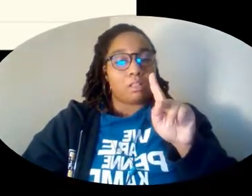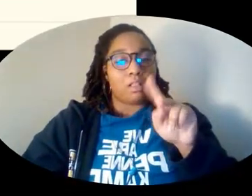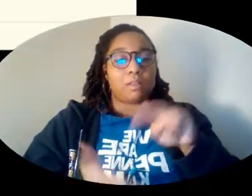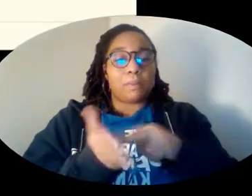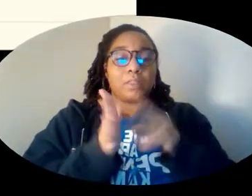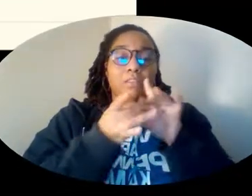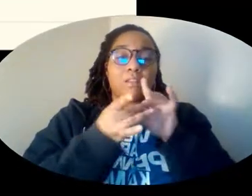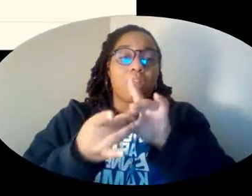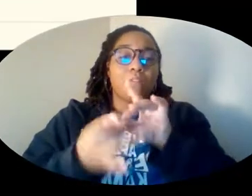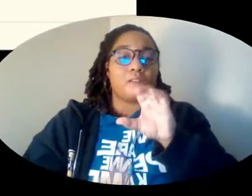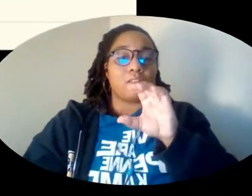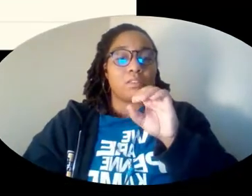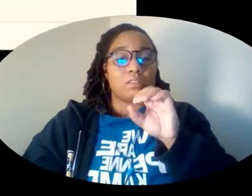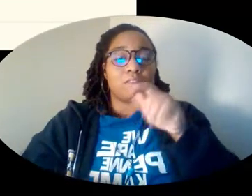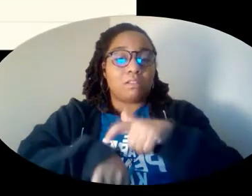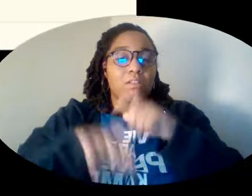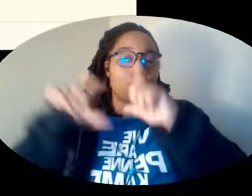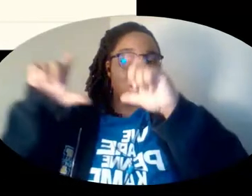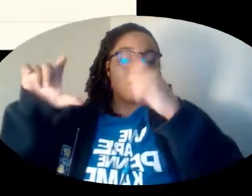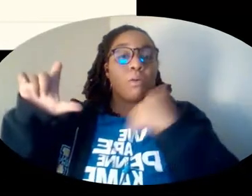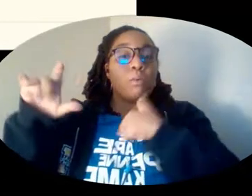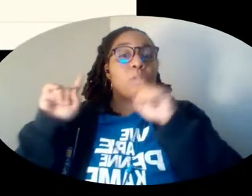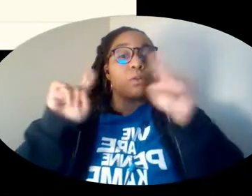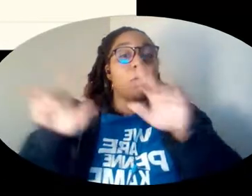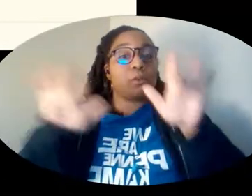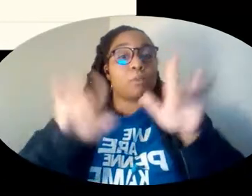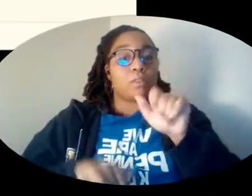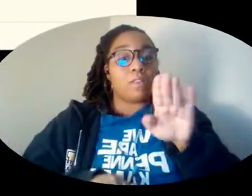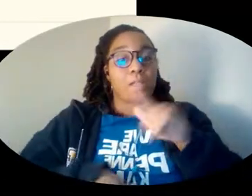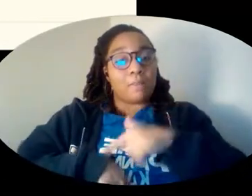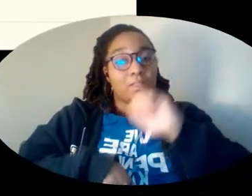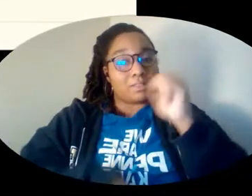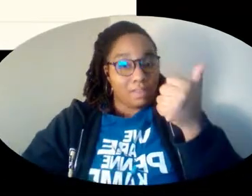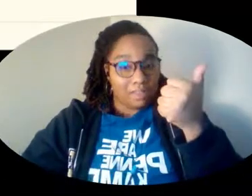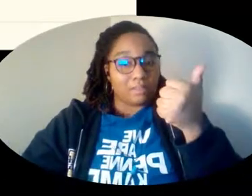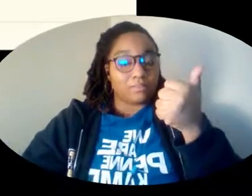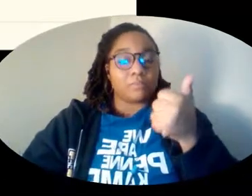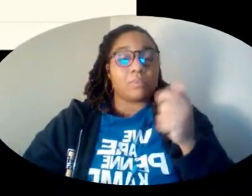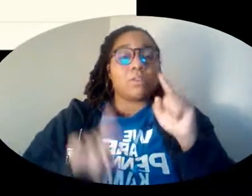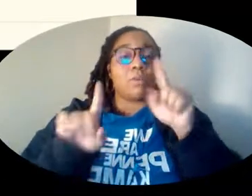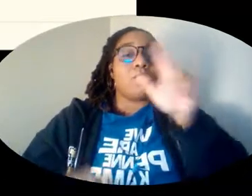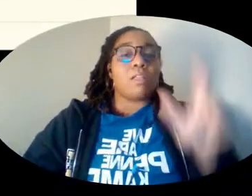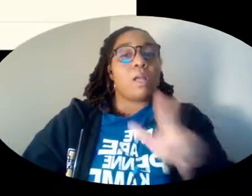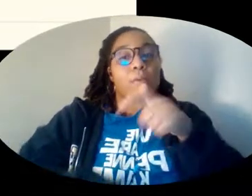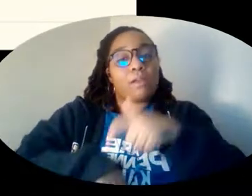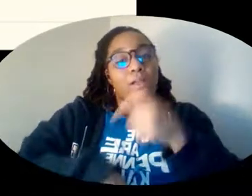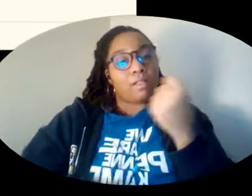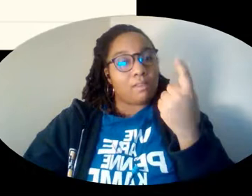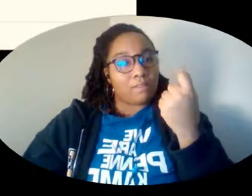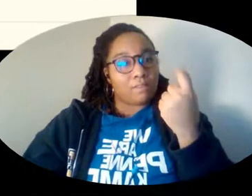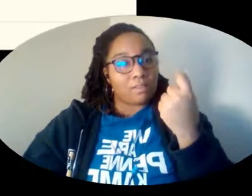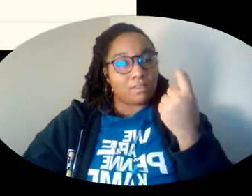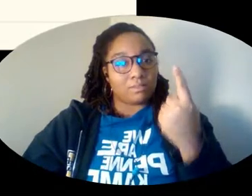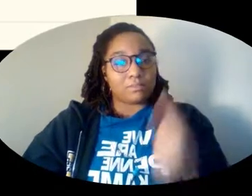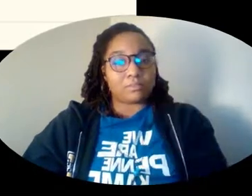clock. We go to the computer lab at 10 o'clock and go to the library at 11 o'clock.